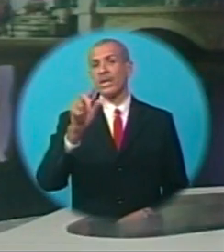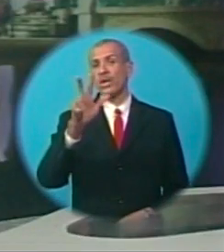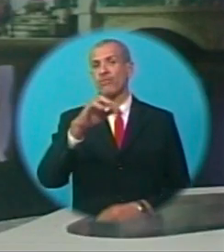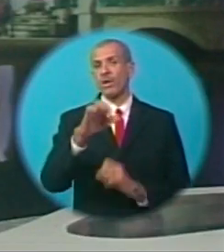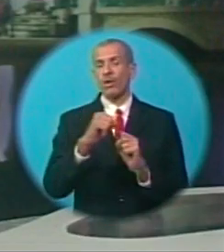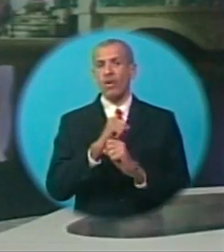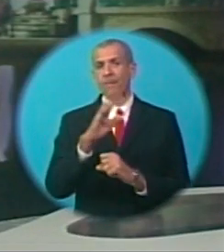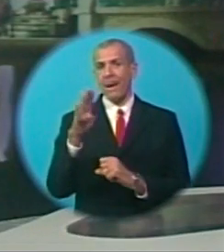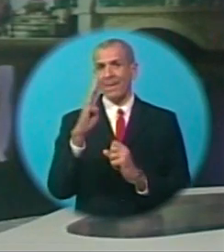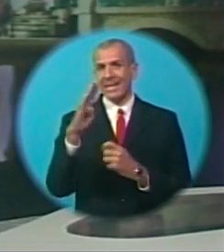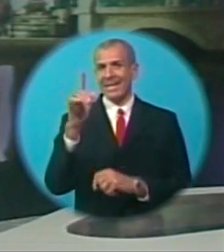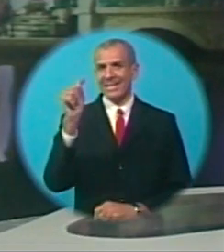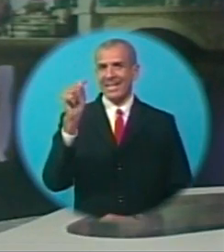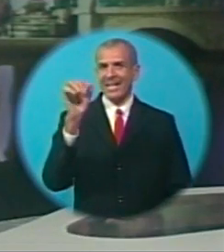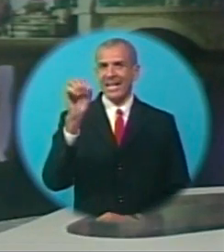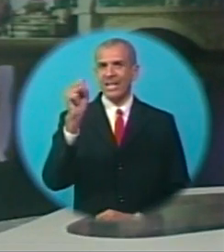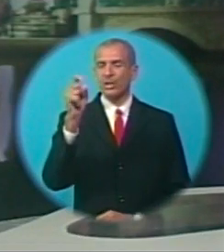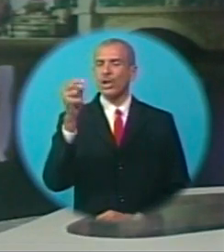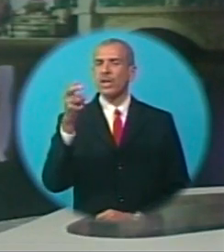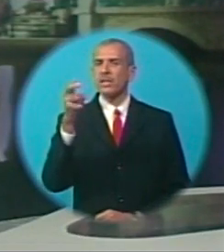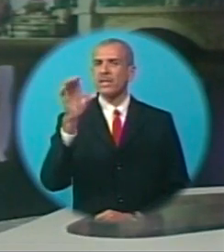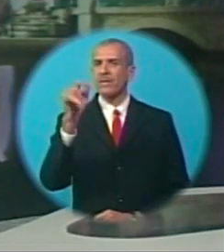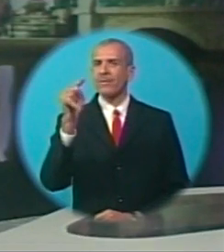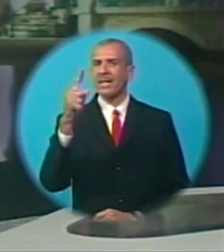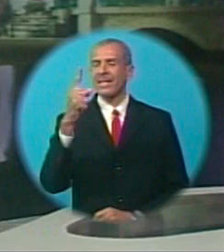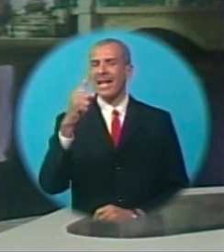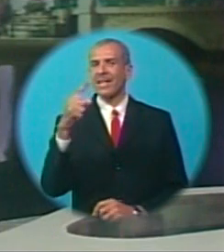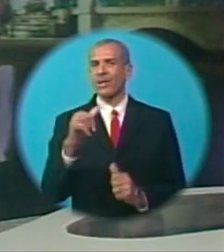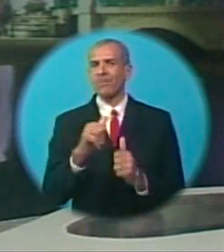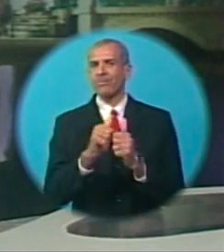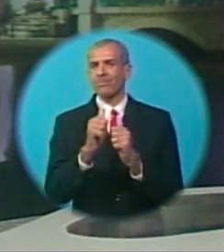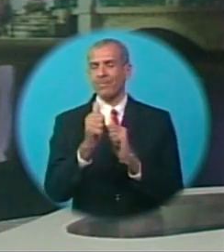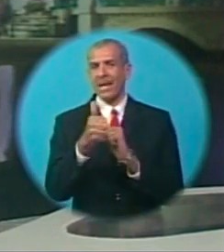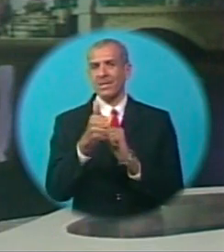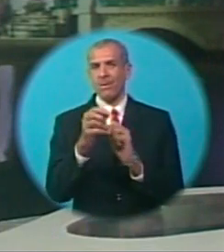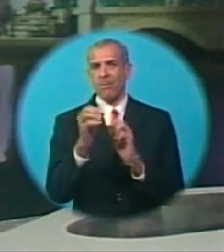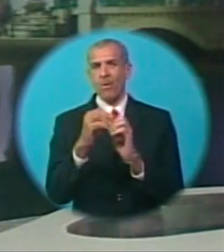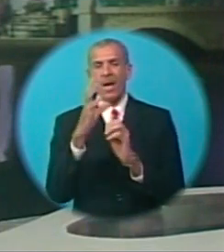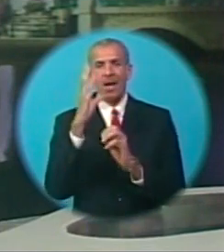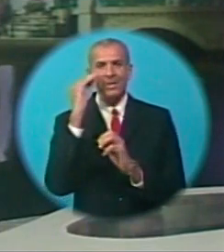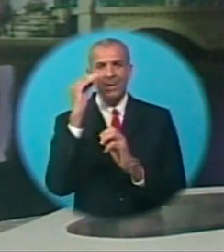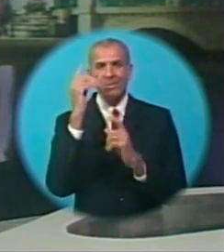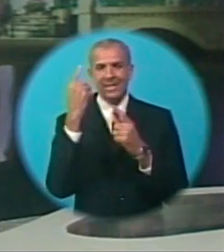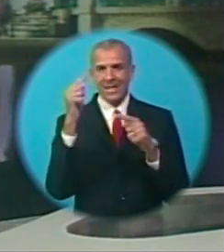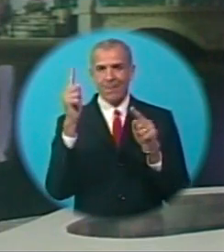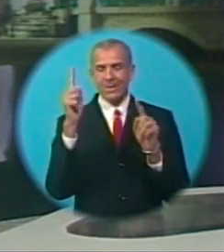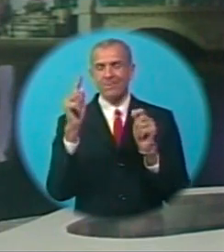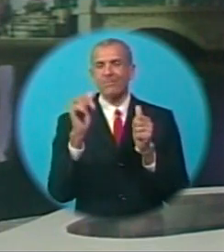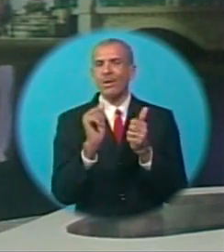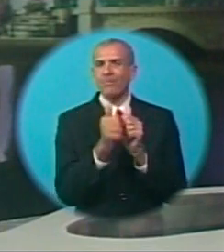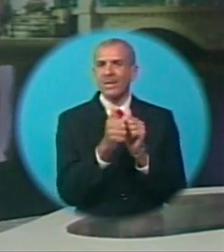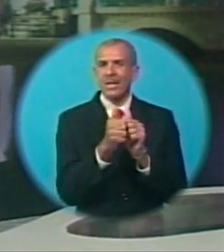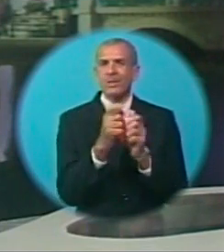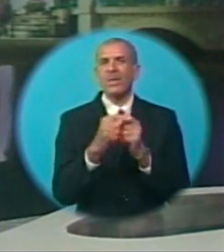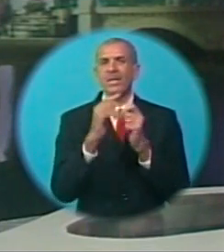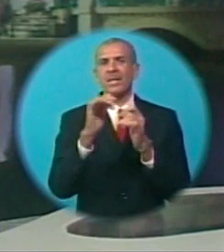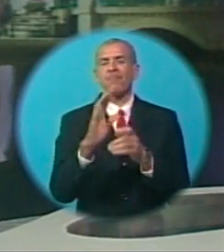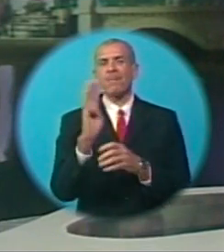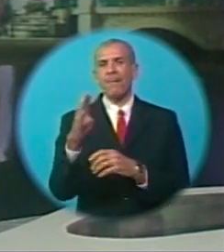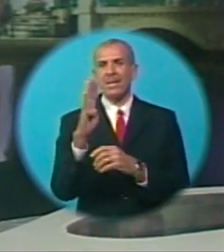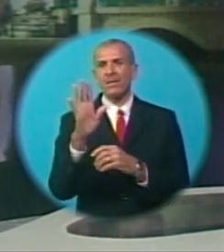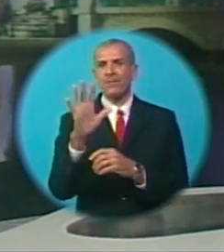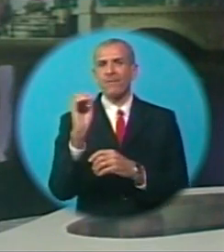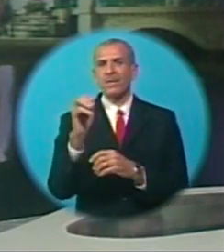23-year-old Barbadian Taisha Carrington has creatively surpassed more experienced and accomplished contenders to win the Barbados at